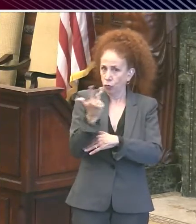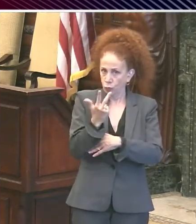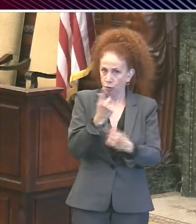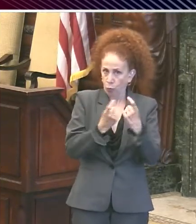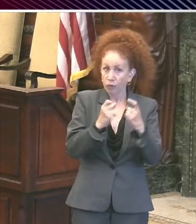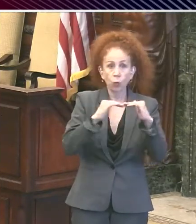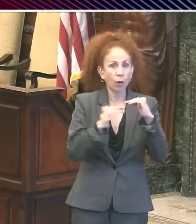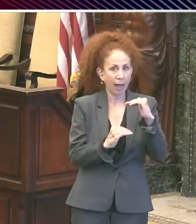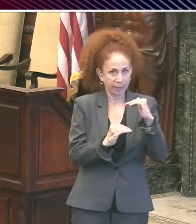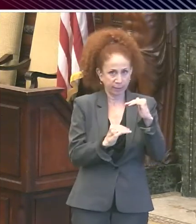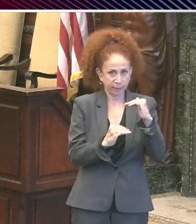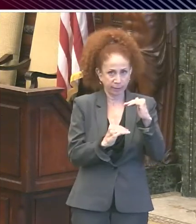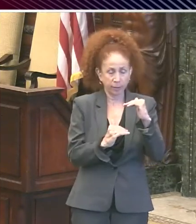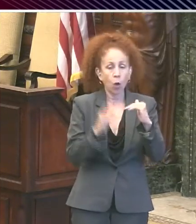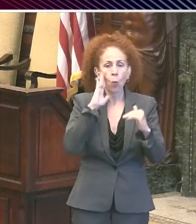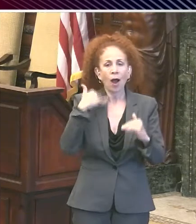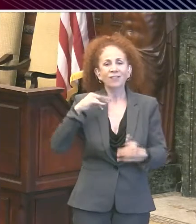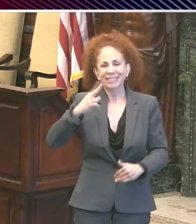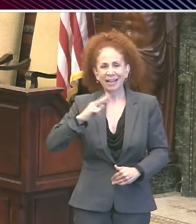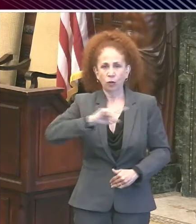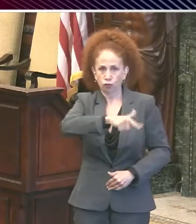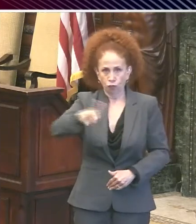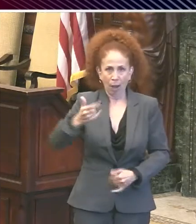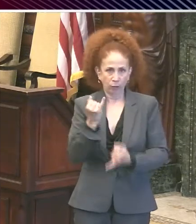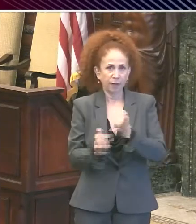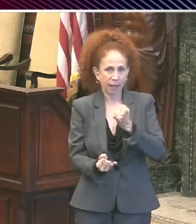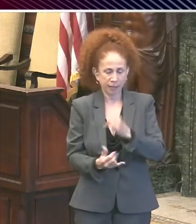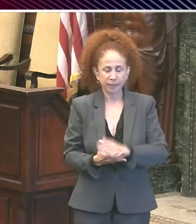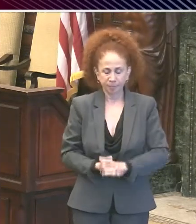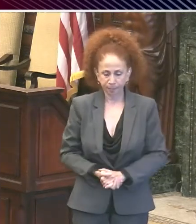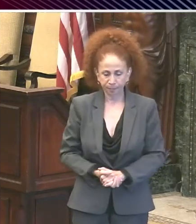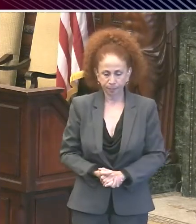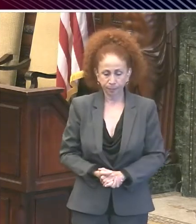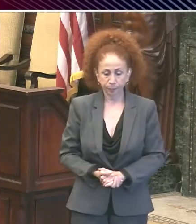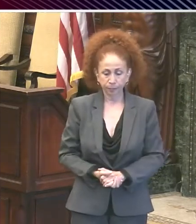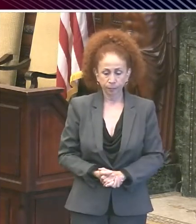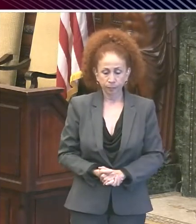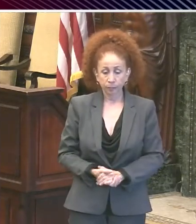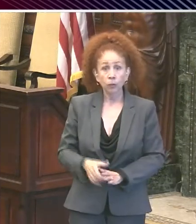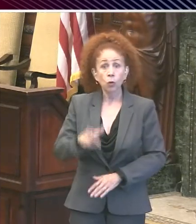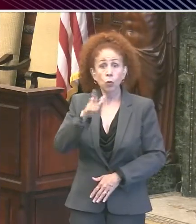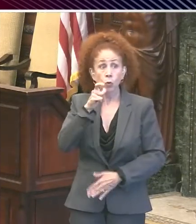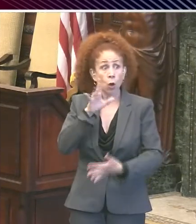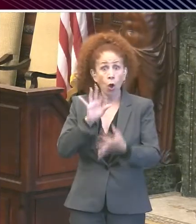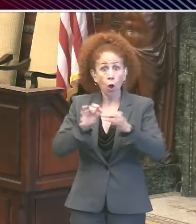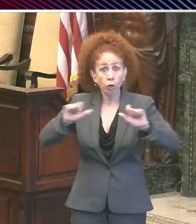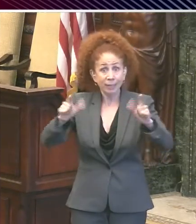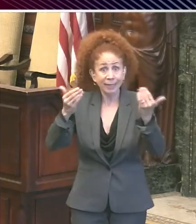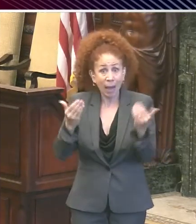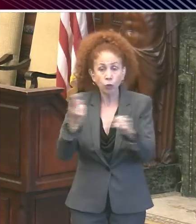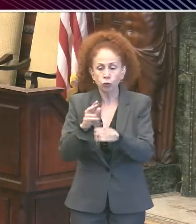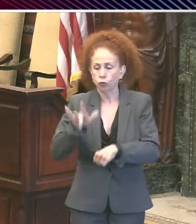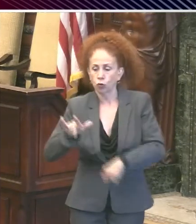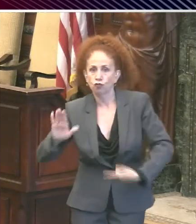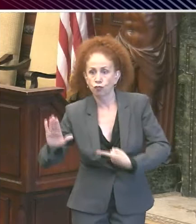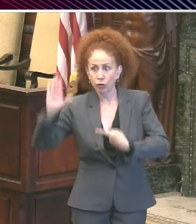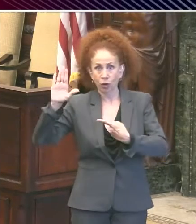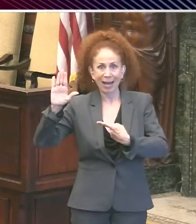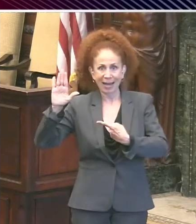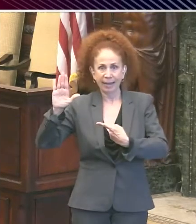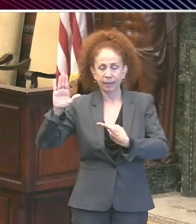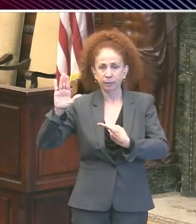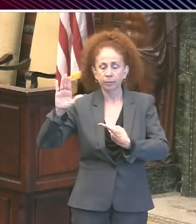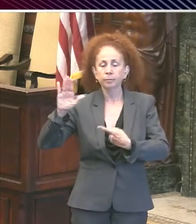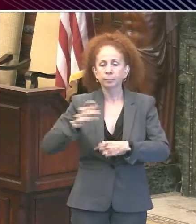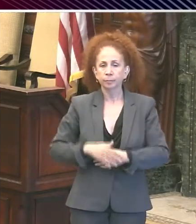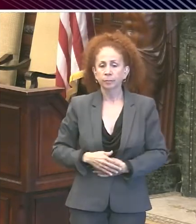or fewer, and we will do a second round at the end. And for those of you logged in today, you can use the raise your hand feature, which can be